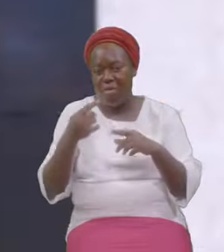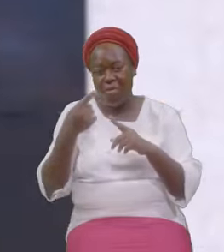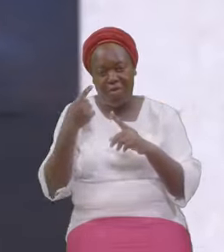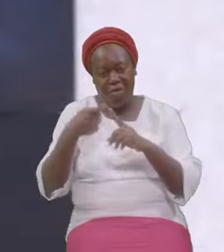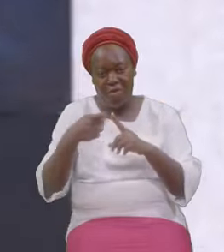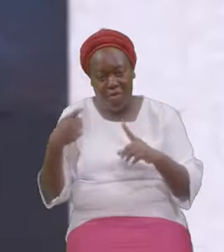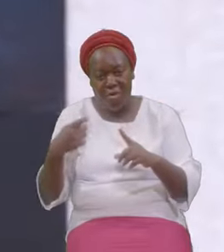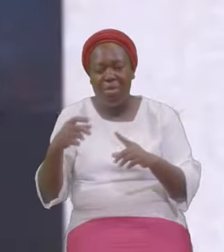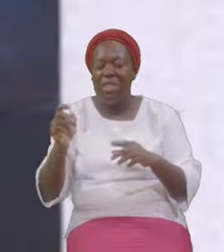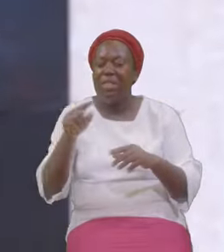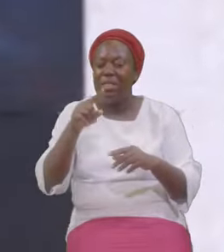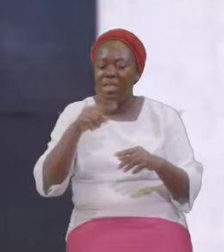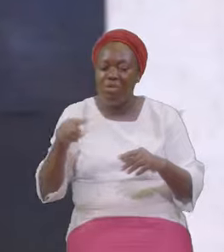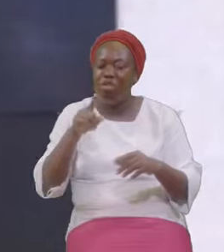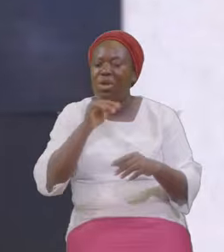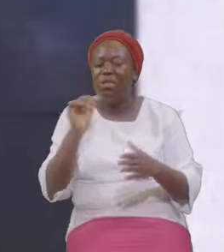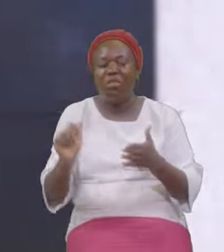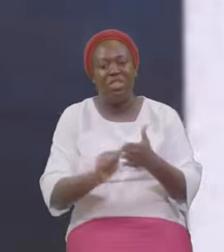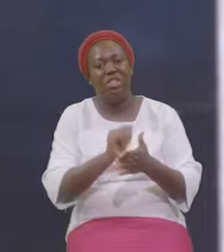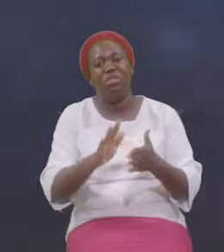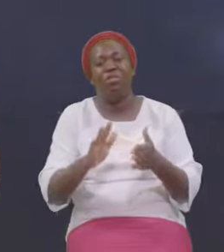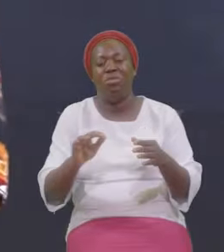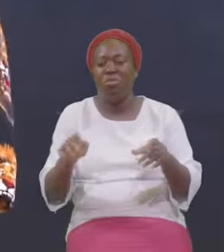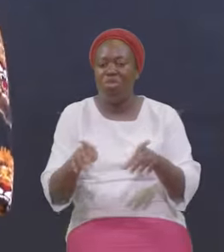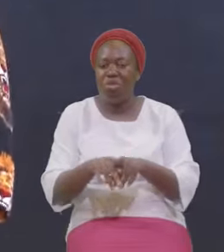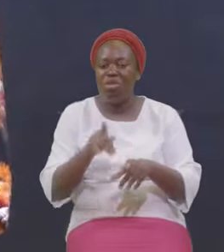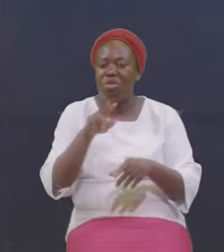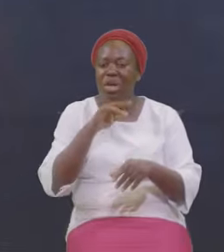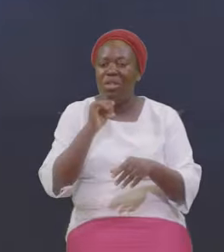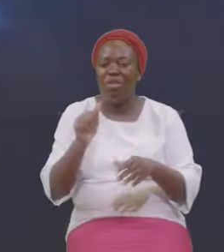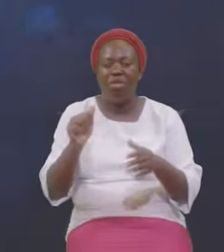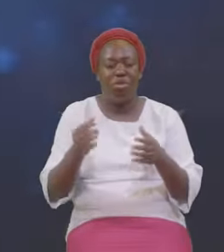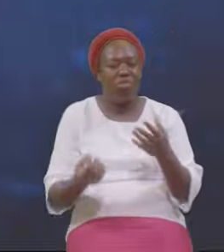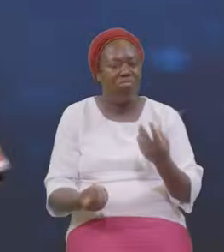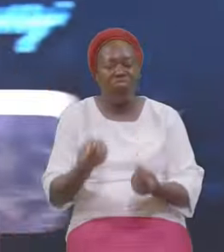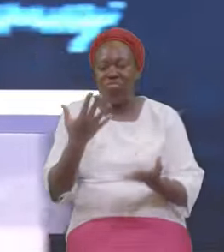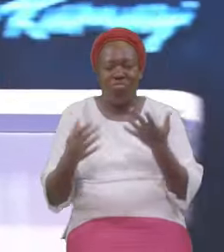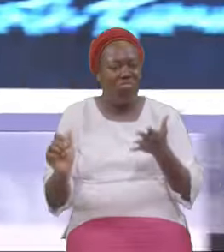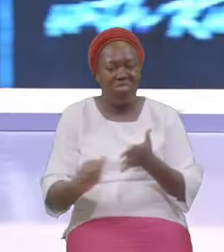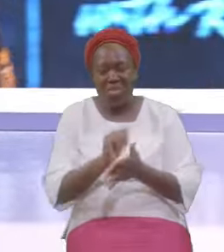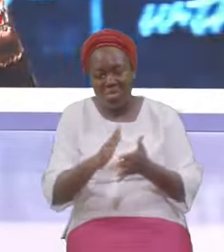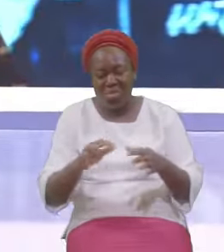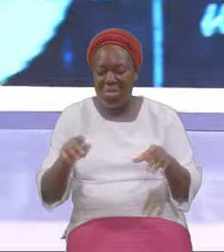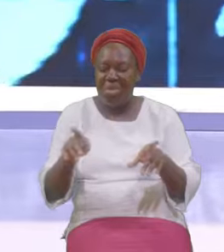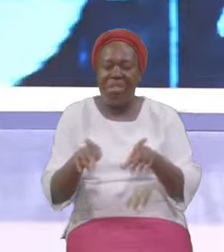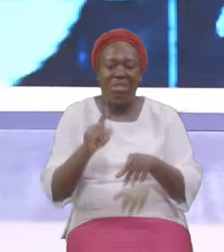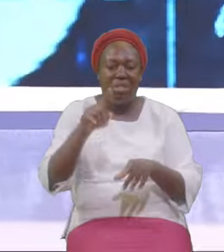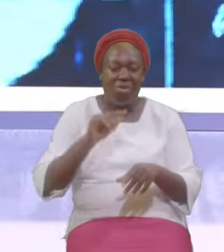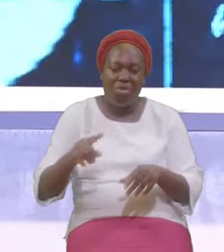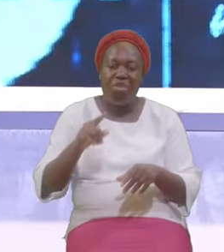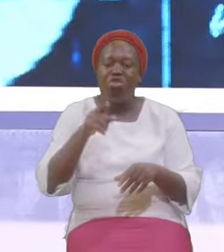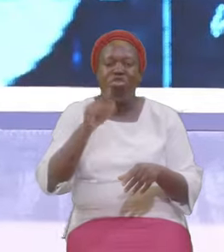not destroyed, therefore you are not consumed, and therefore you will not